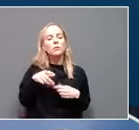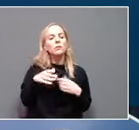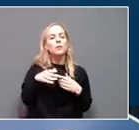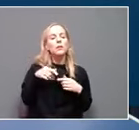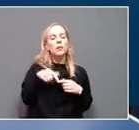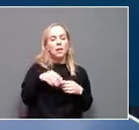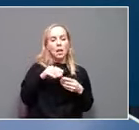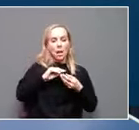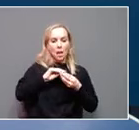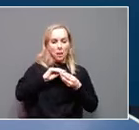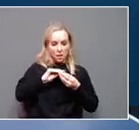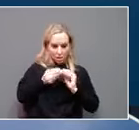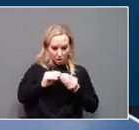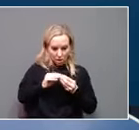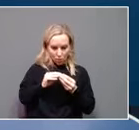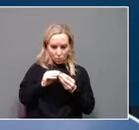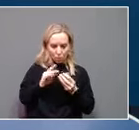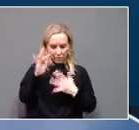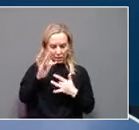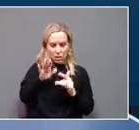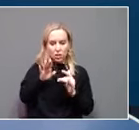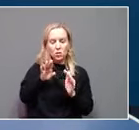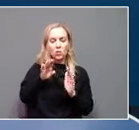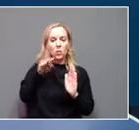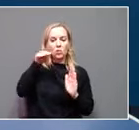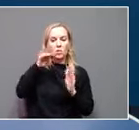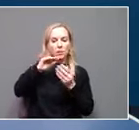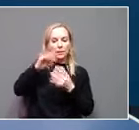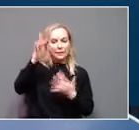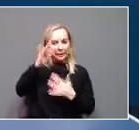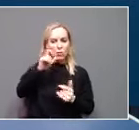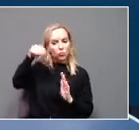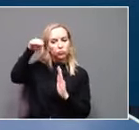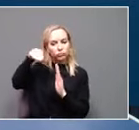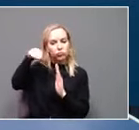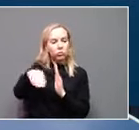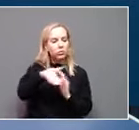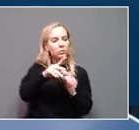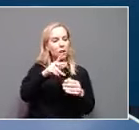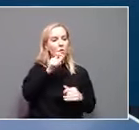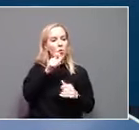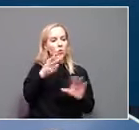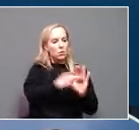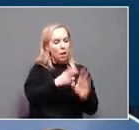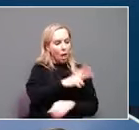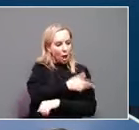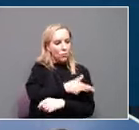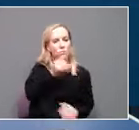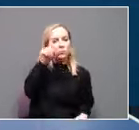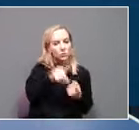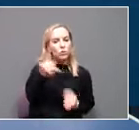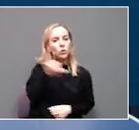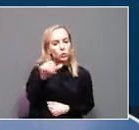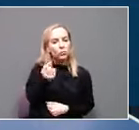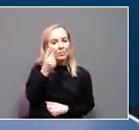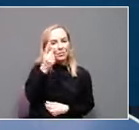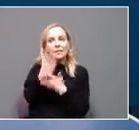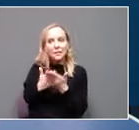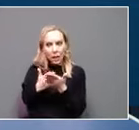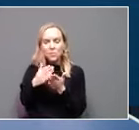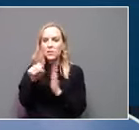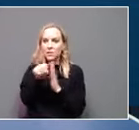our hospitalizations are on a steep decline, with many of the areas in the state even getting to a green zone in the next week